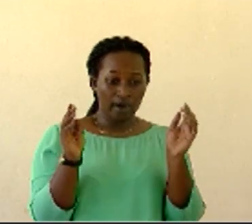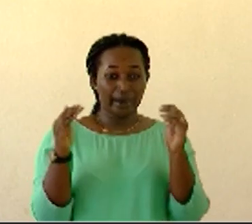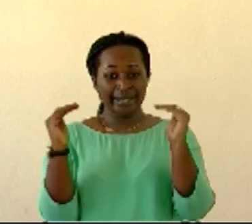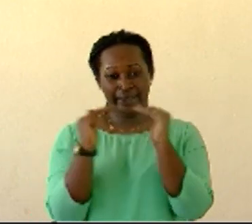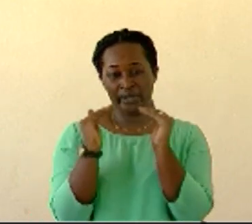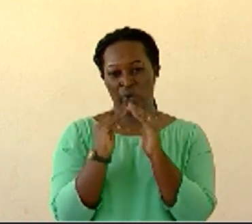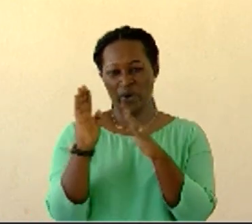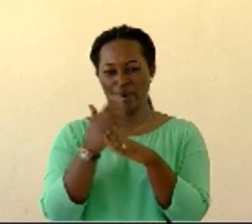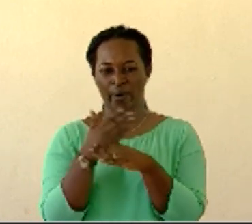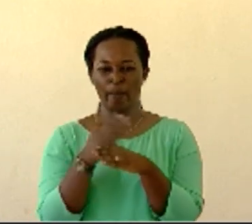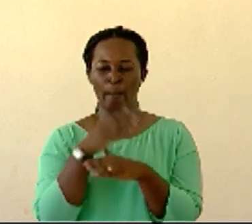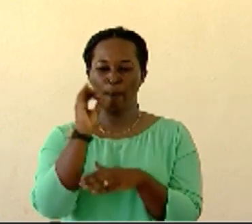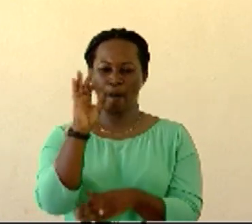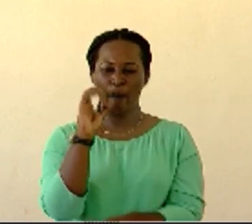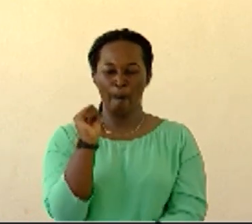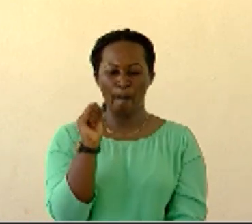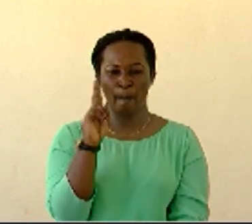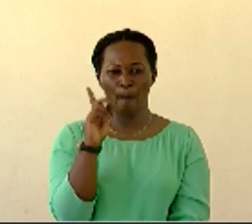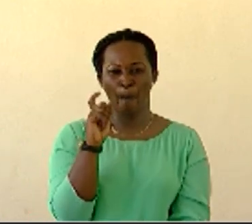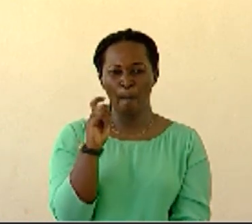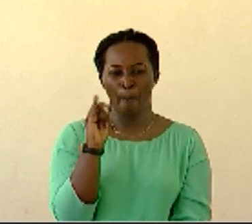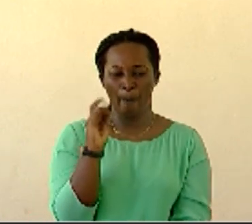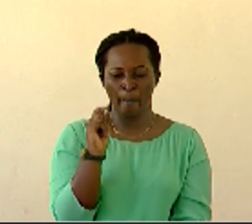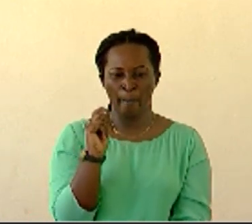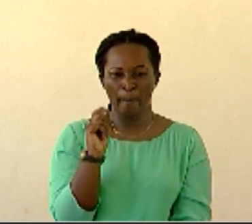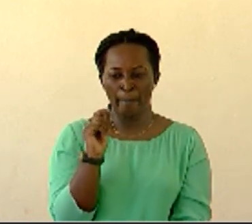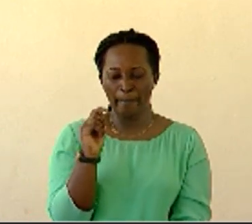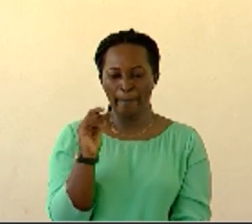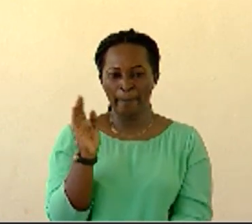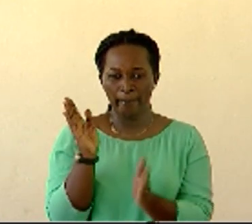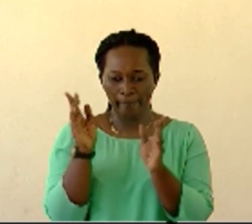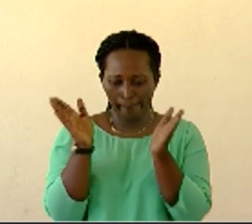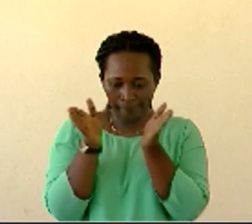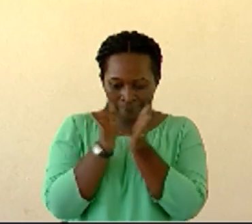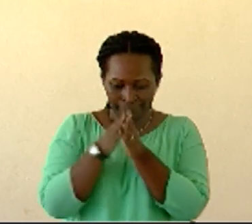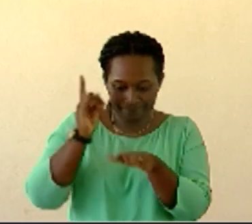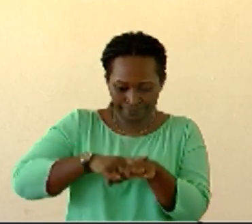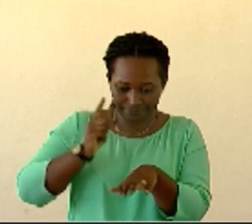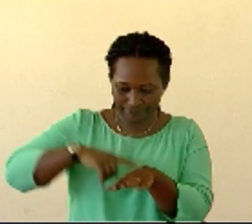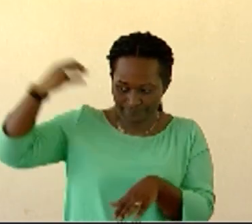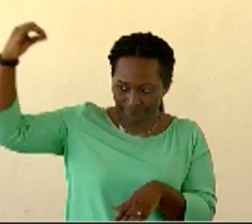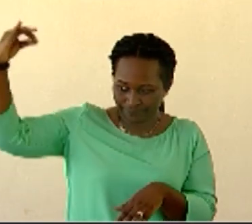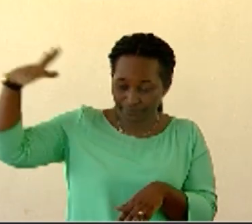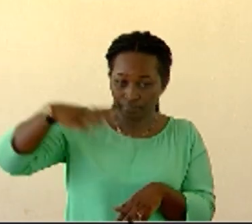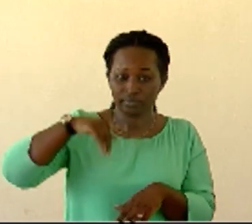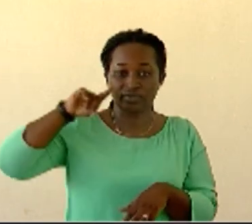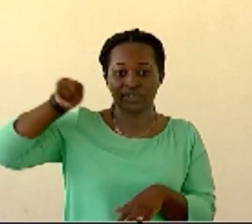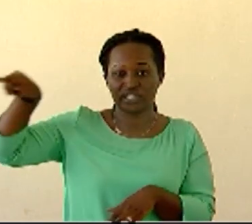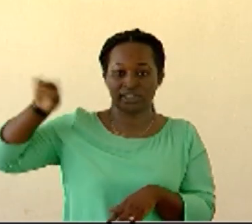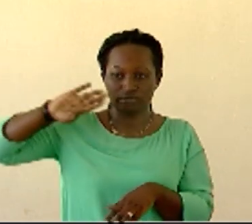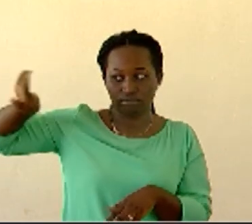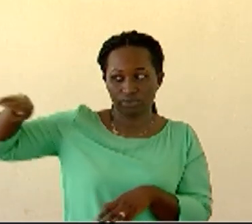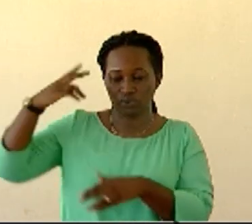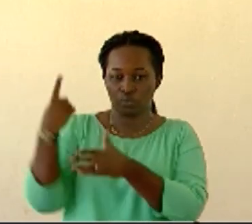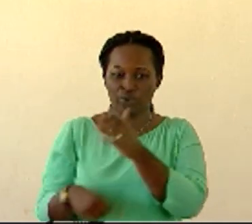of auxin hormone. But as sun rays come towards the plant, this is what happens.